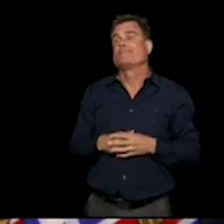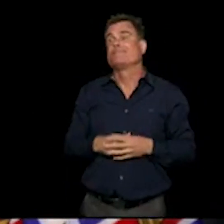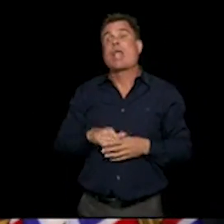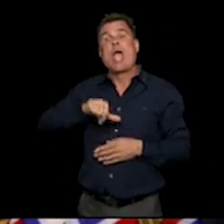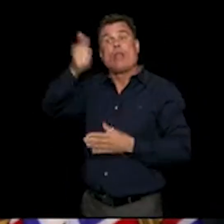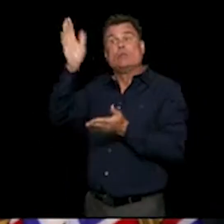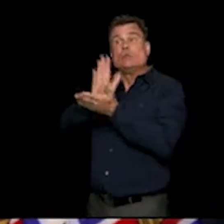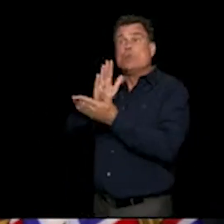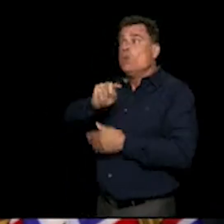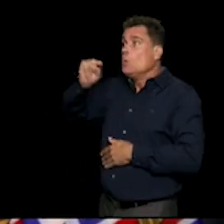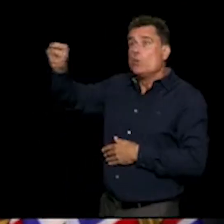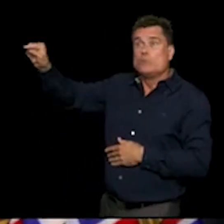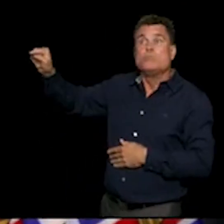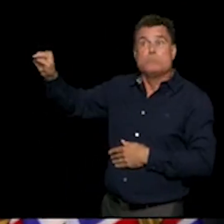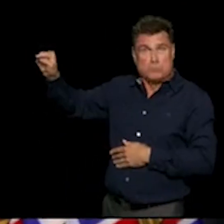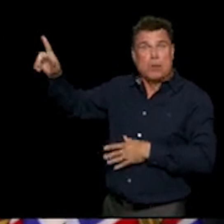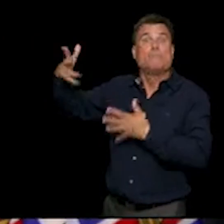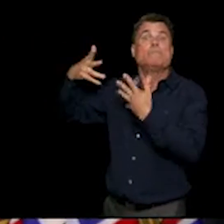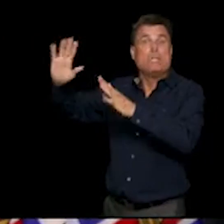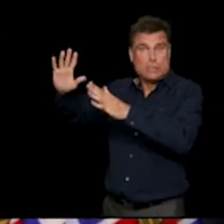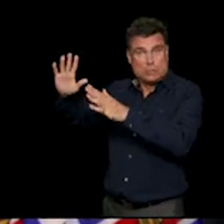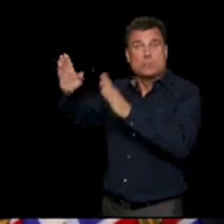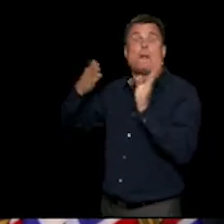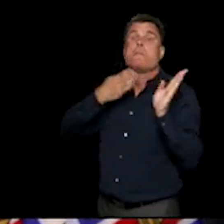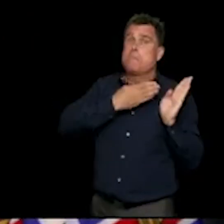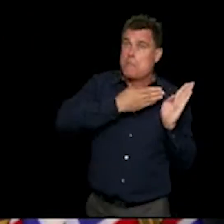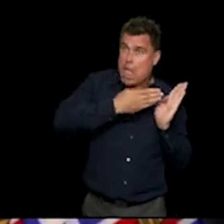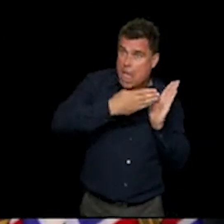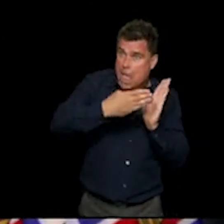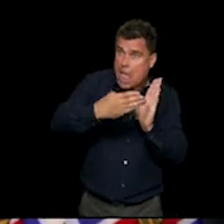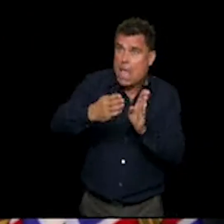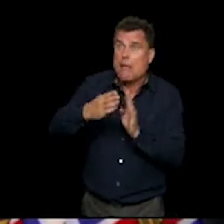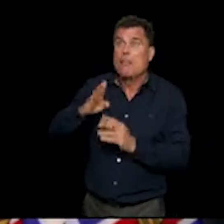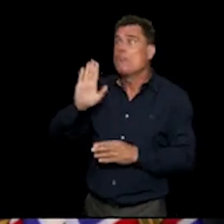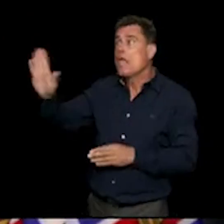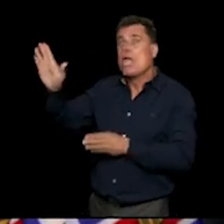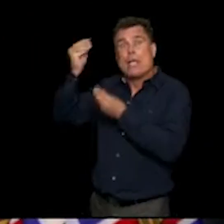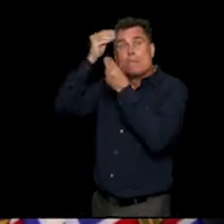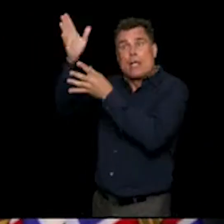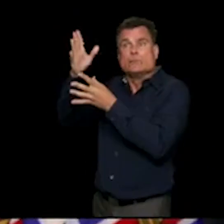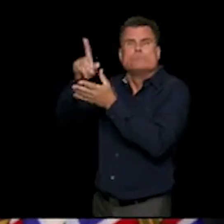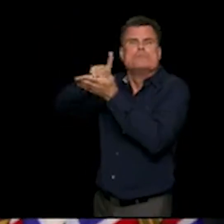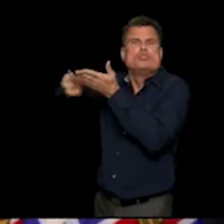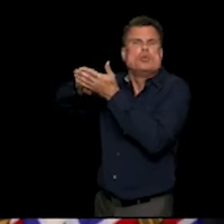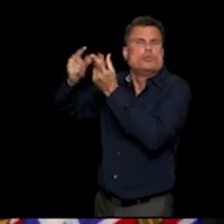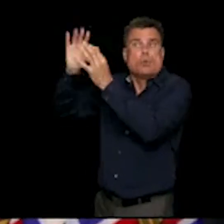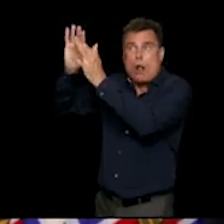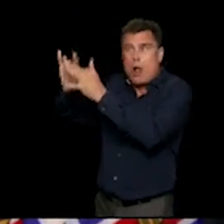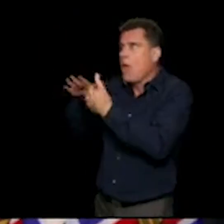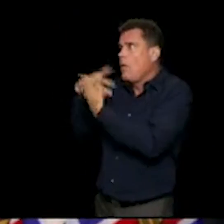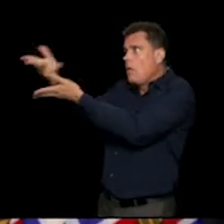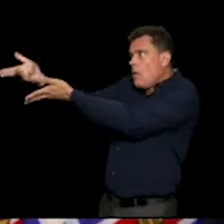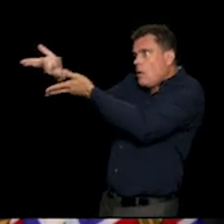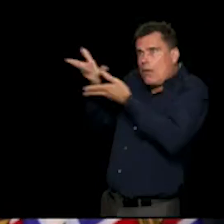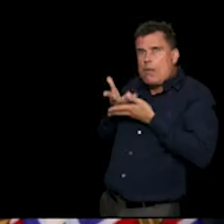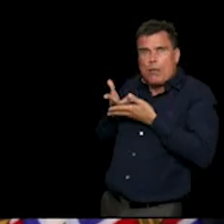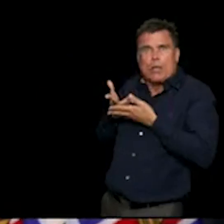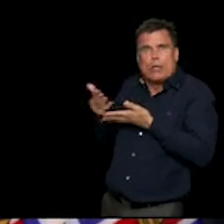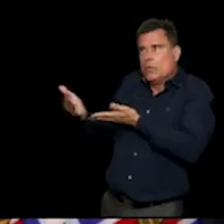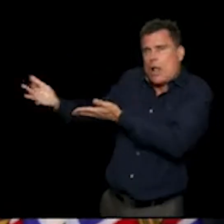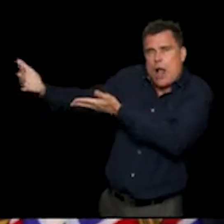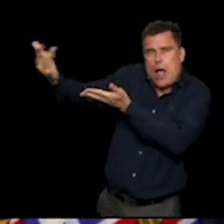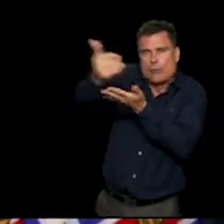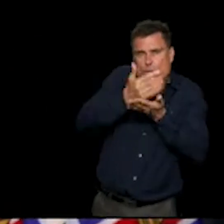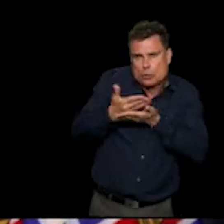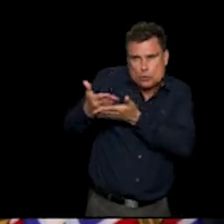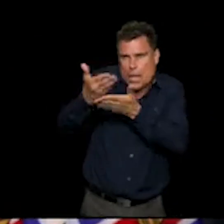that are also planning a safe reopening of their school. Many of the common features in our plan are shared by other jurisdictions that